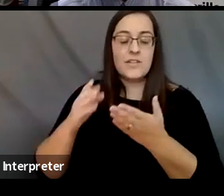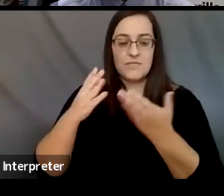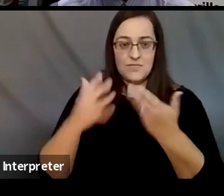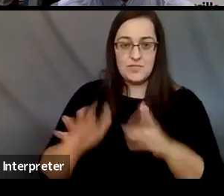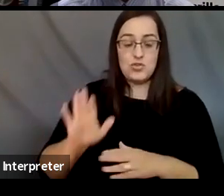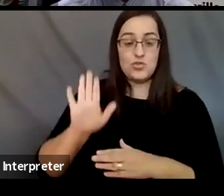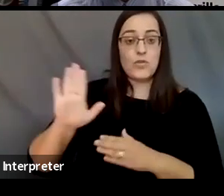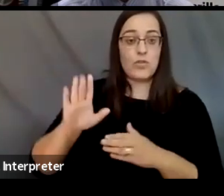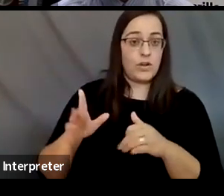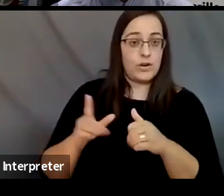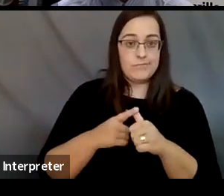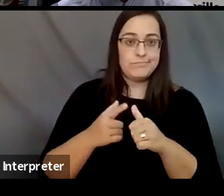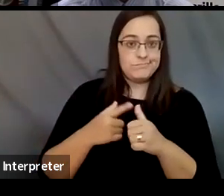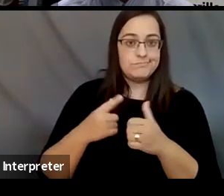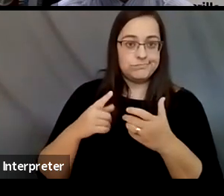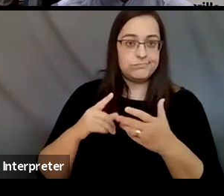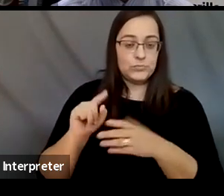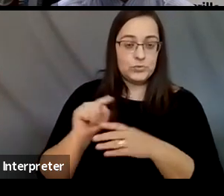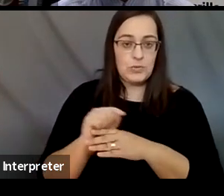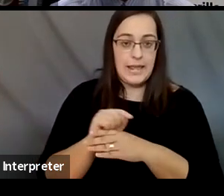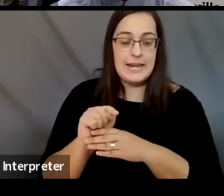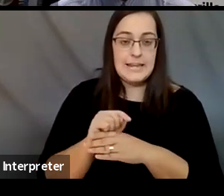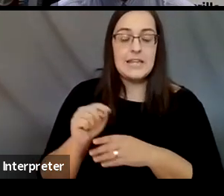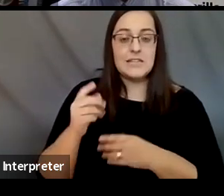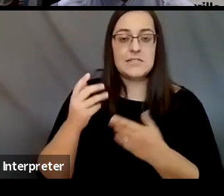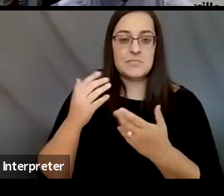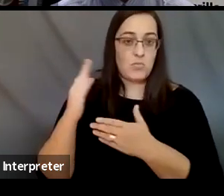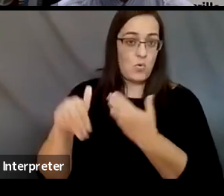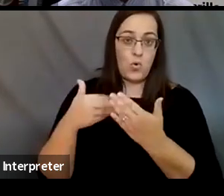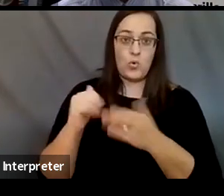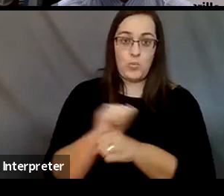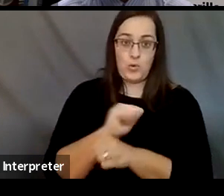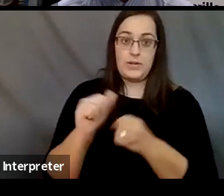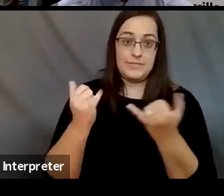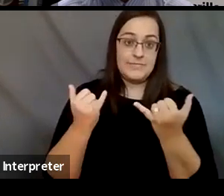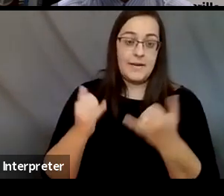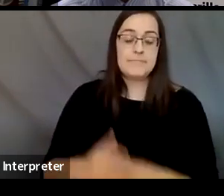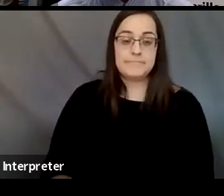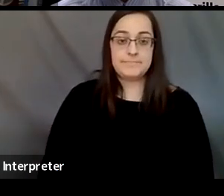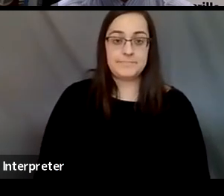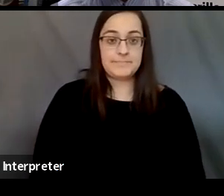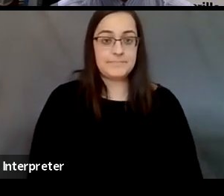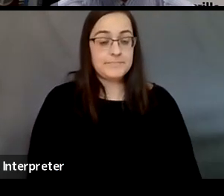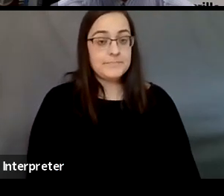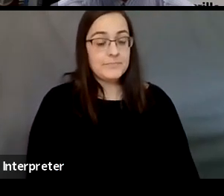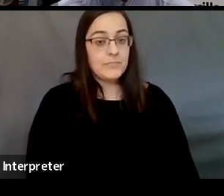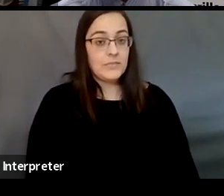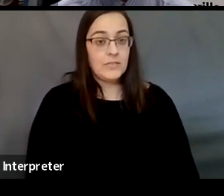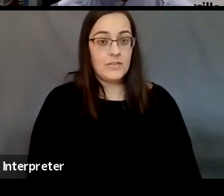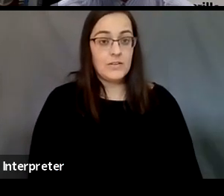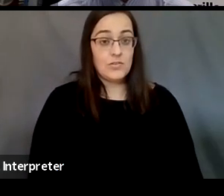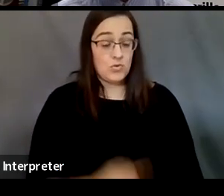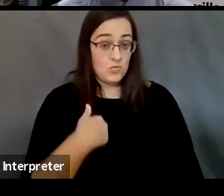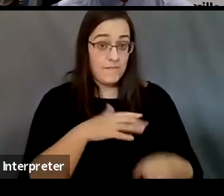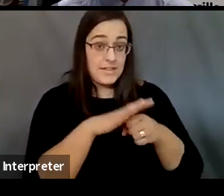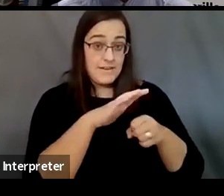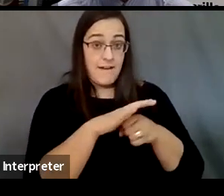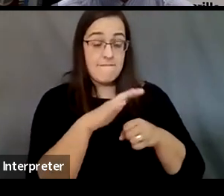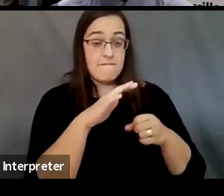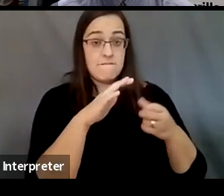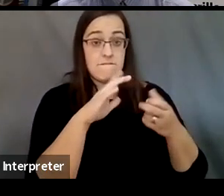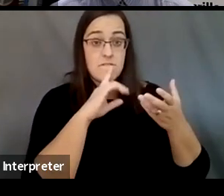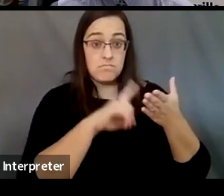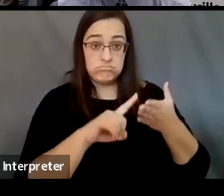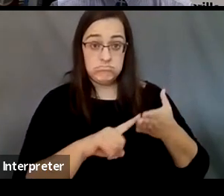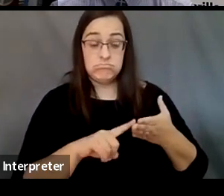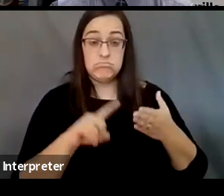their initial training and are all working cases. Okay. And do you have enough tracers given the increase in